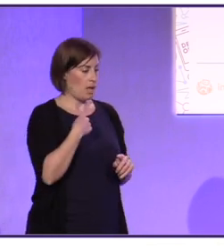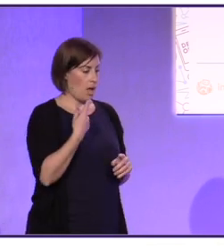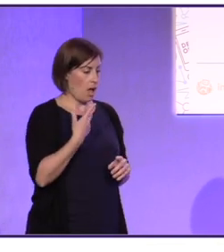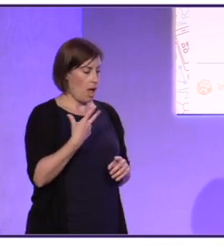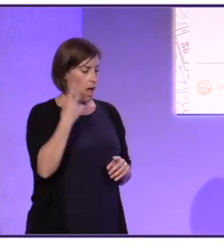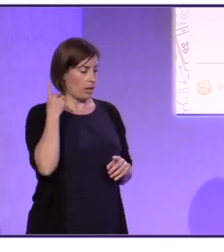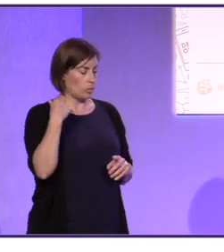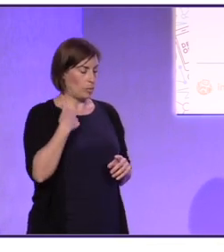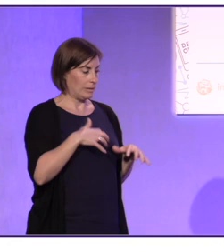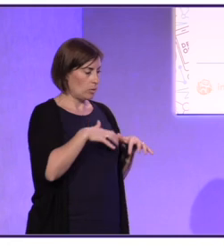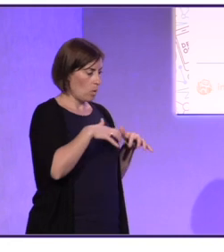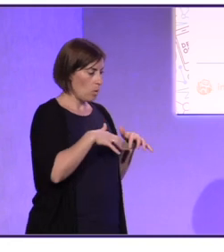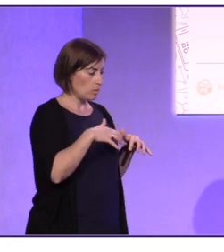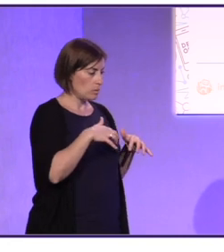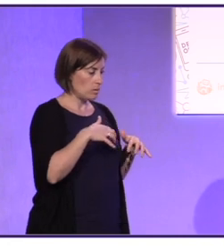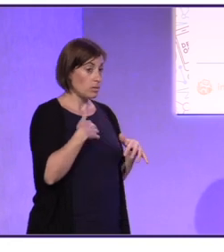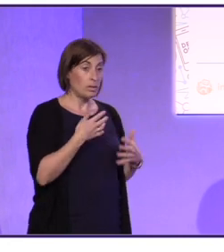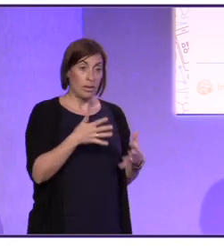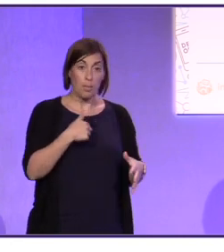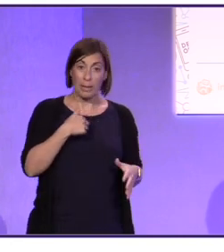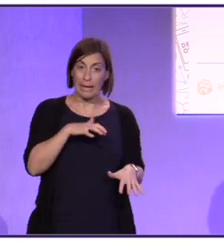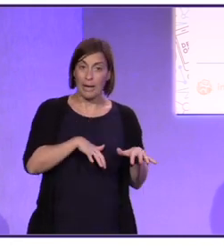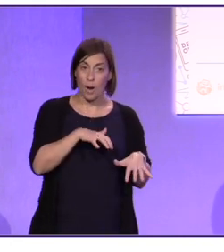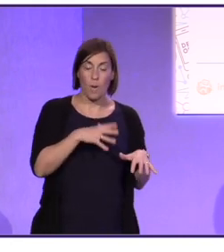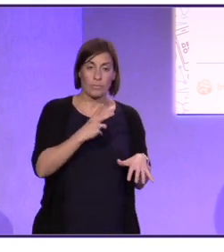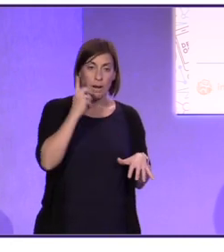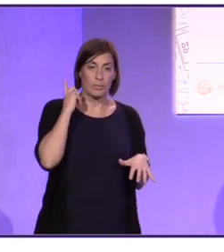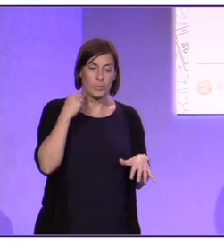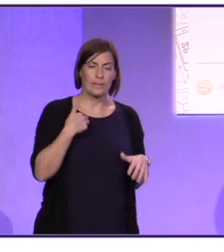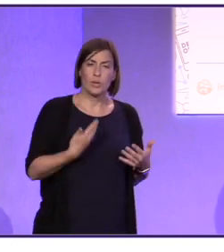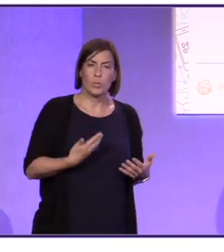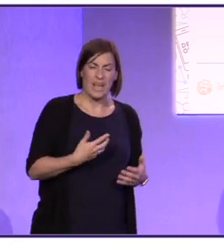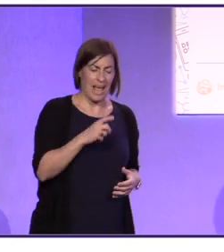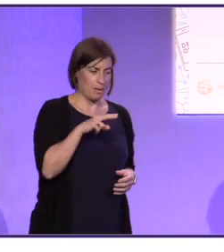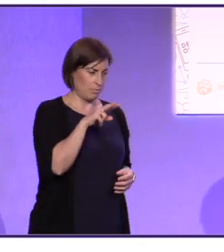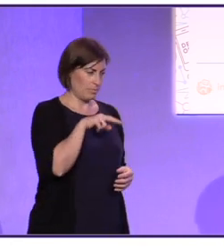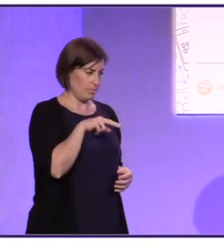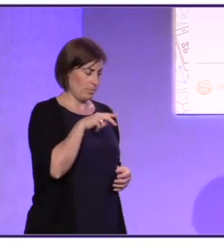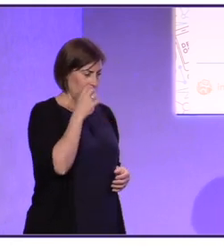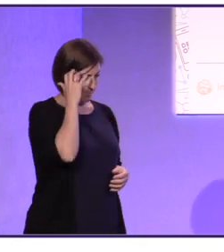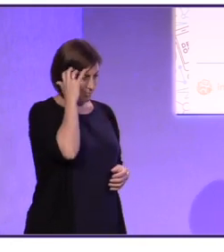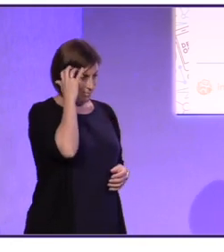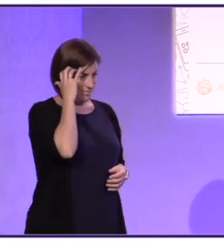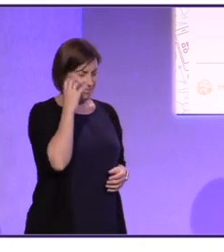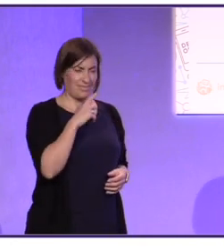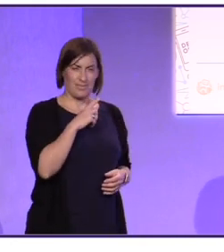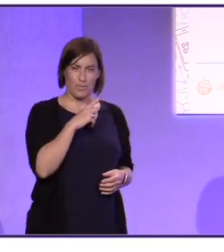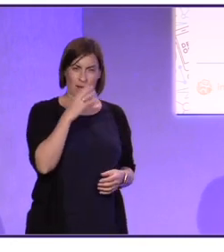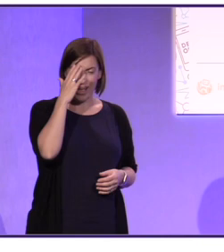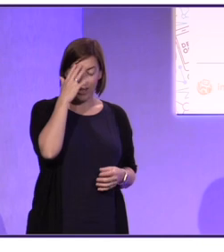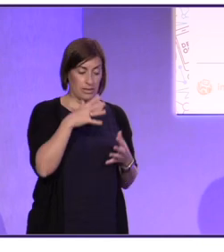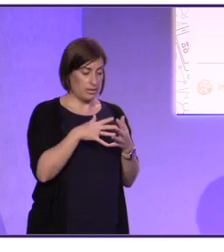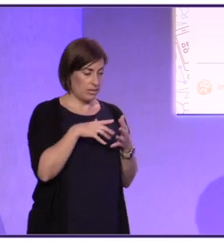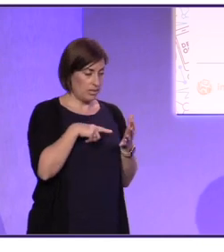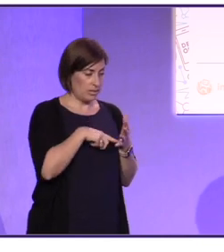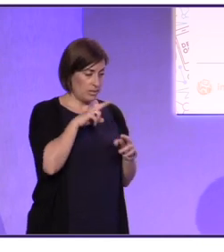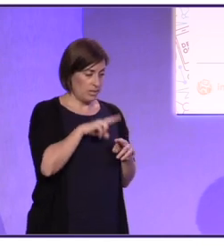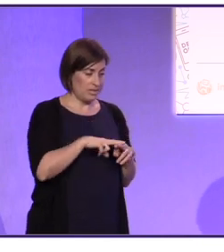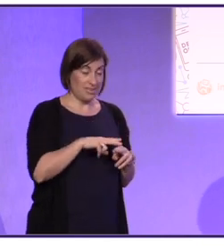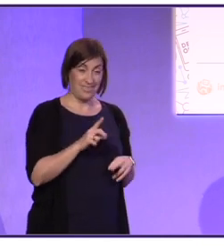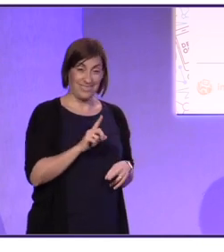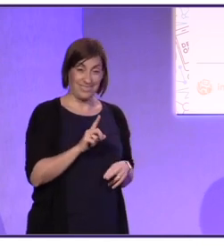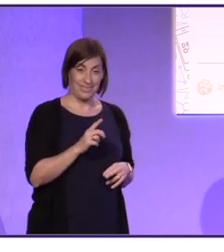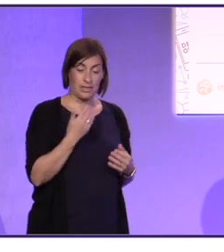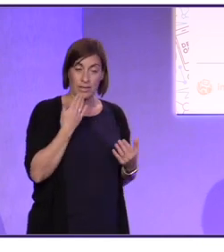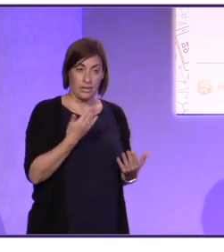week, and I did write code last week, I look at it today, I think, like, why? WTF, anyone? The other one?